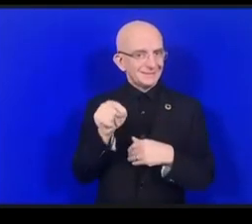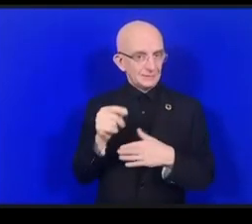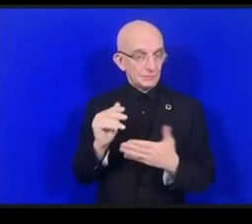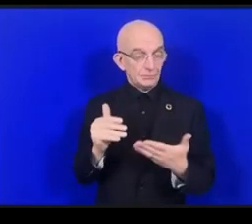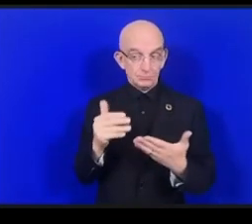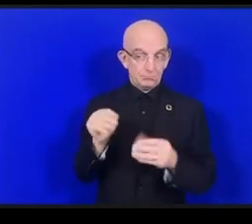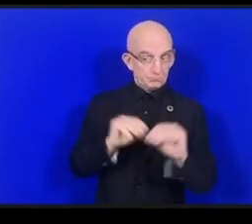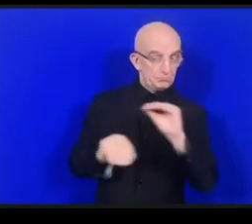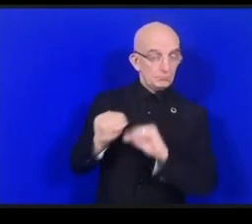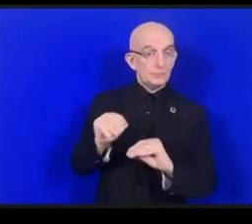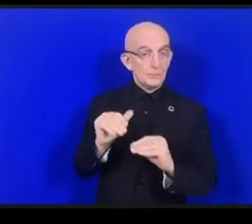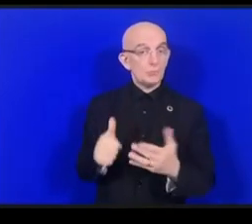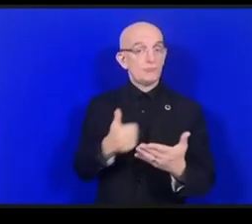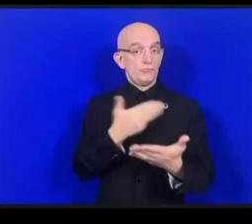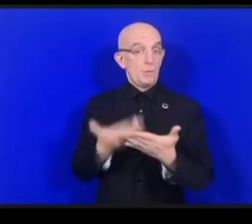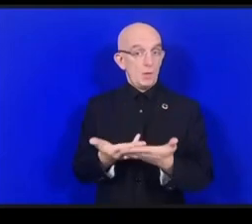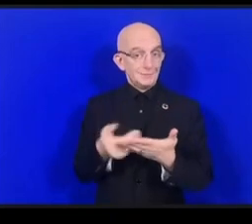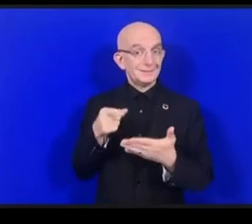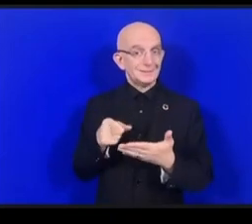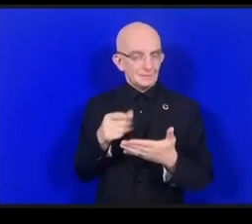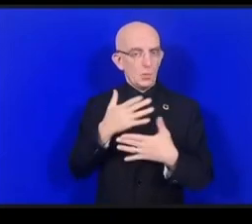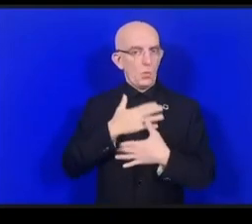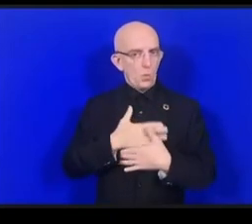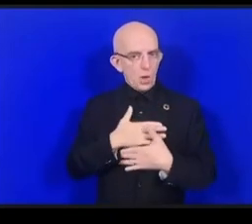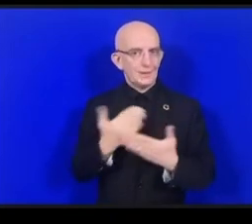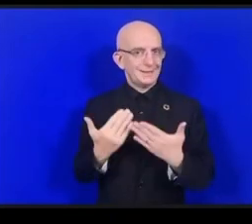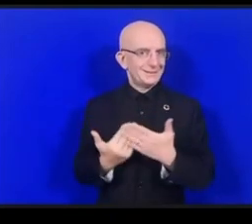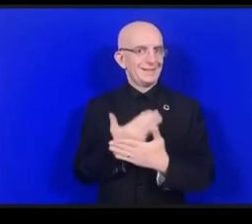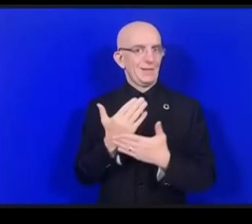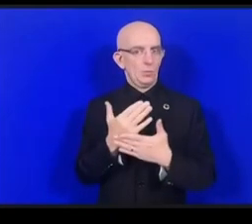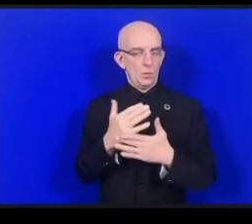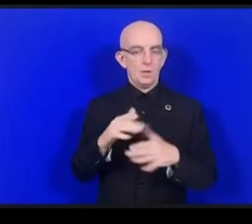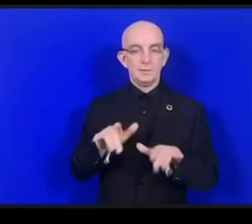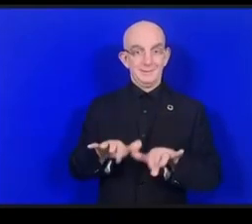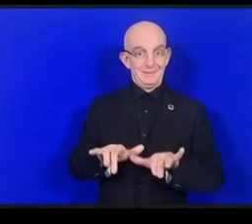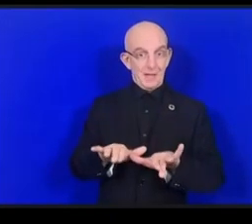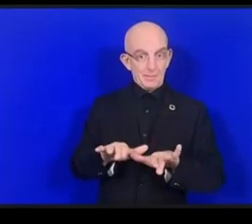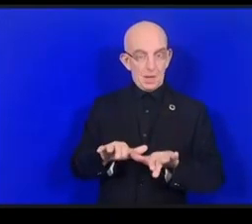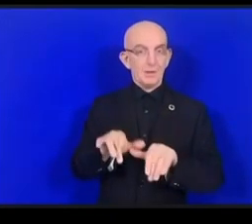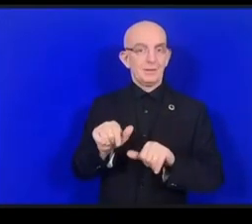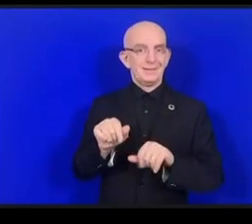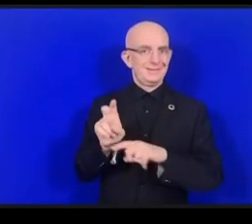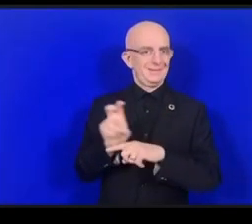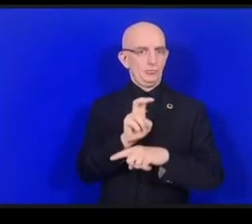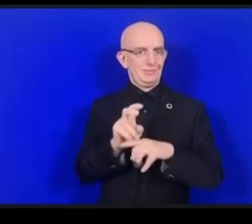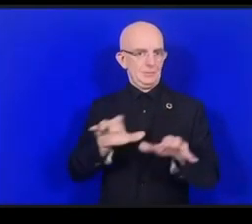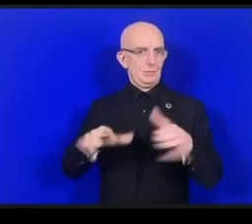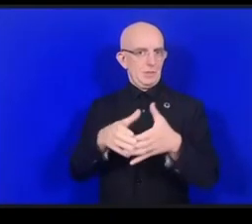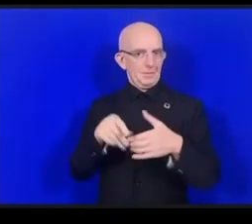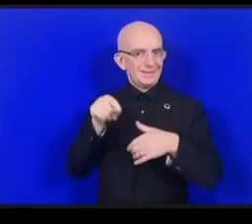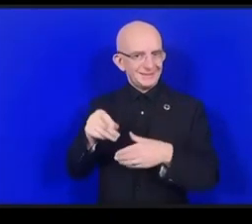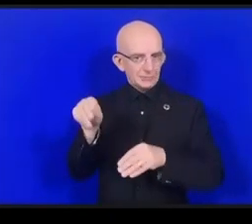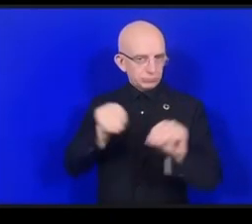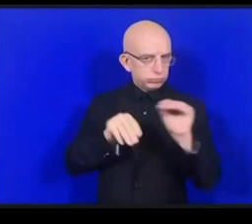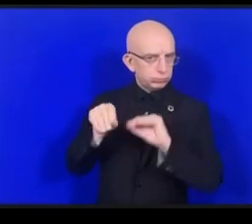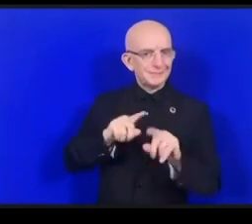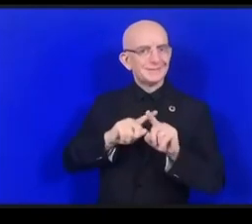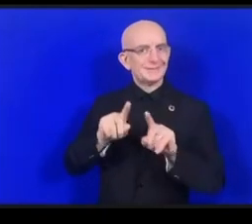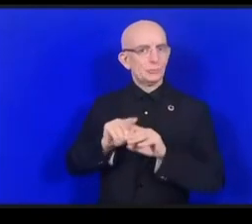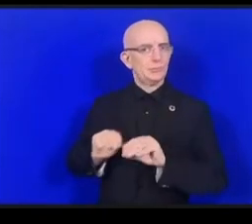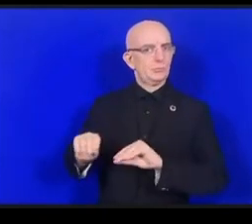start examining whether there is potential for creating a kind of repository on cybersecurity standards